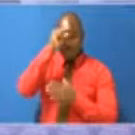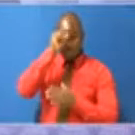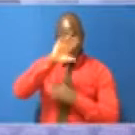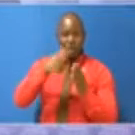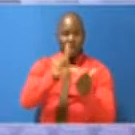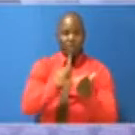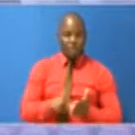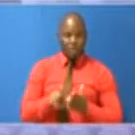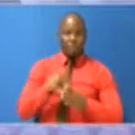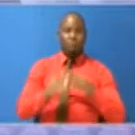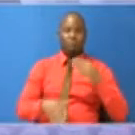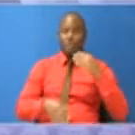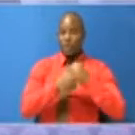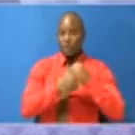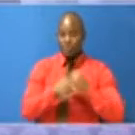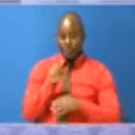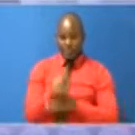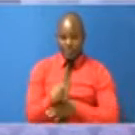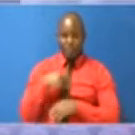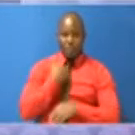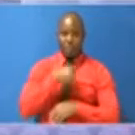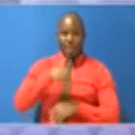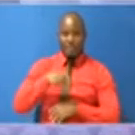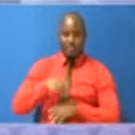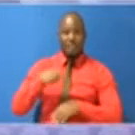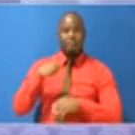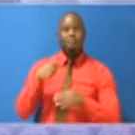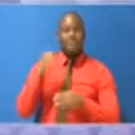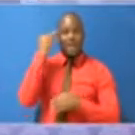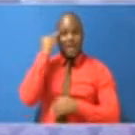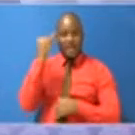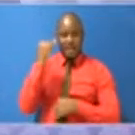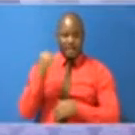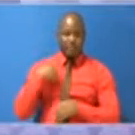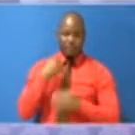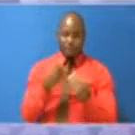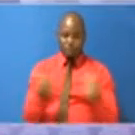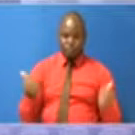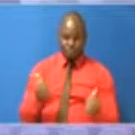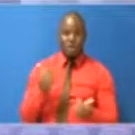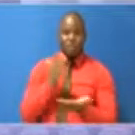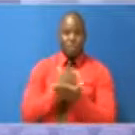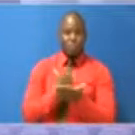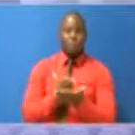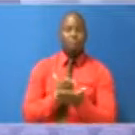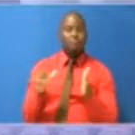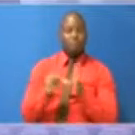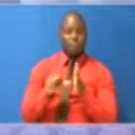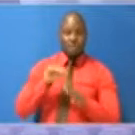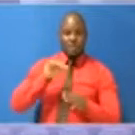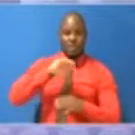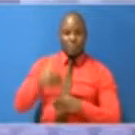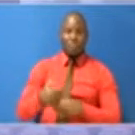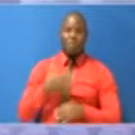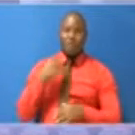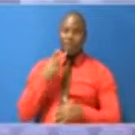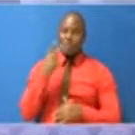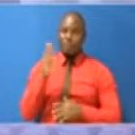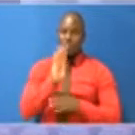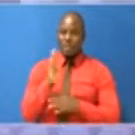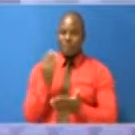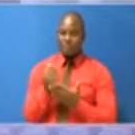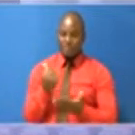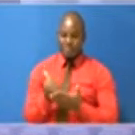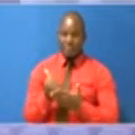of debt in fact on top of that we must get creative first to sort out the real issues of this city we need around 200 billion